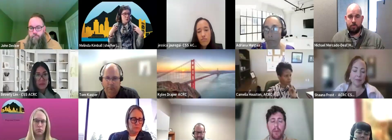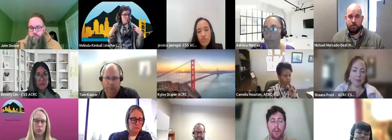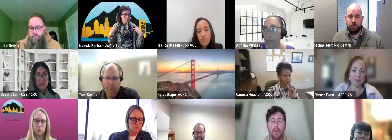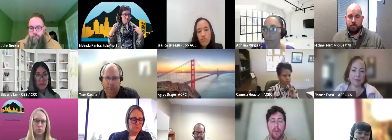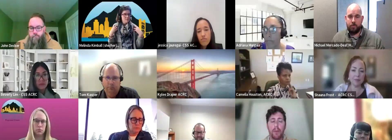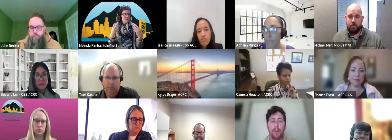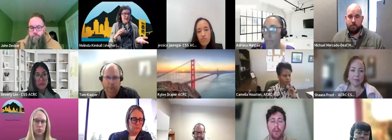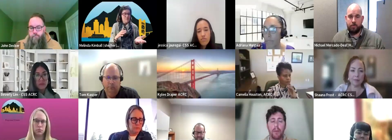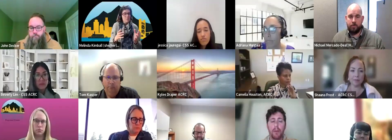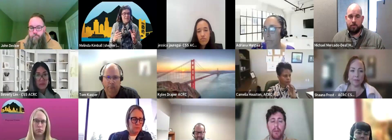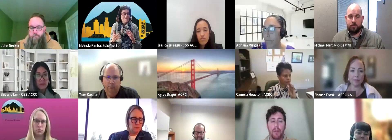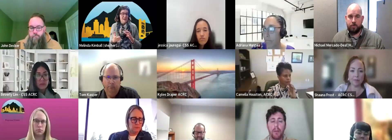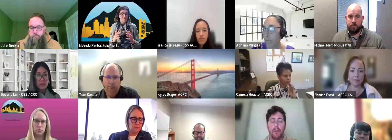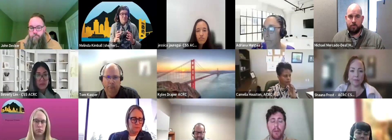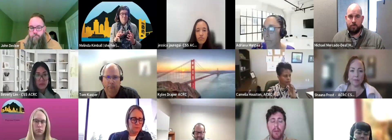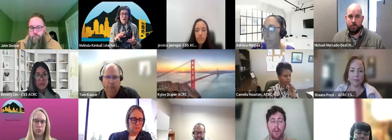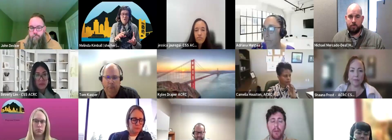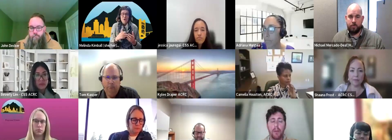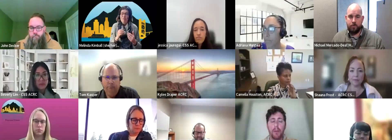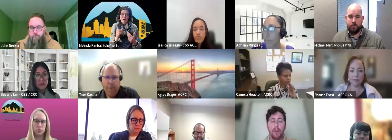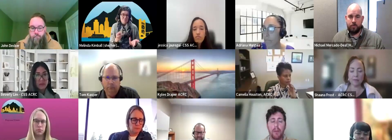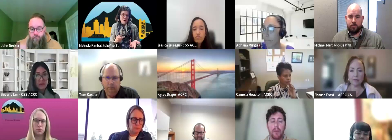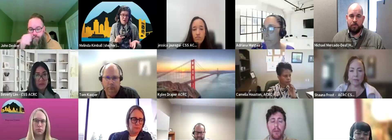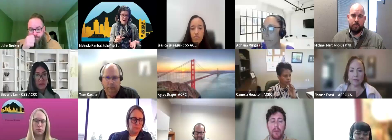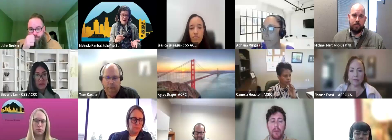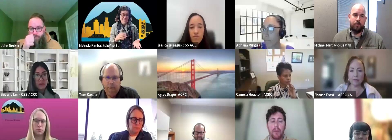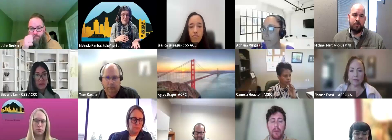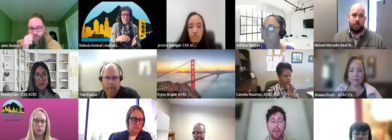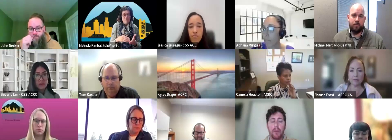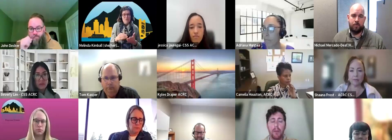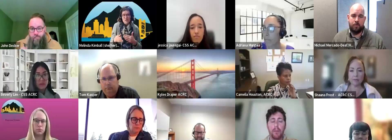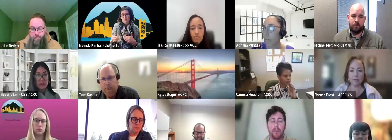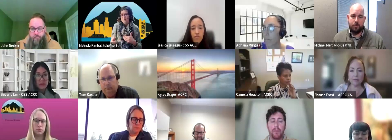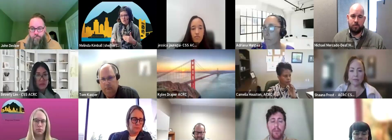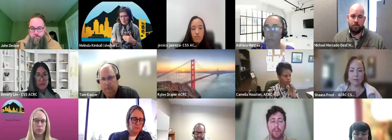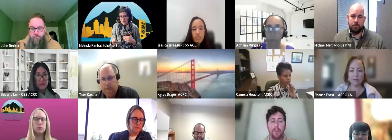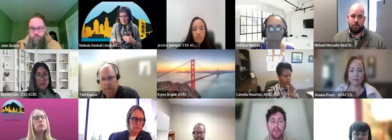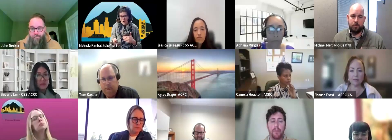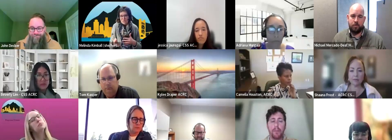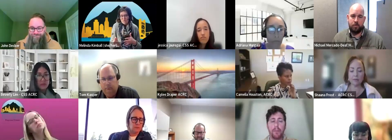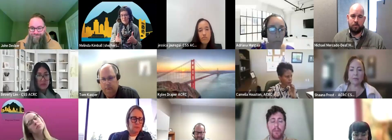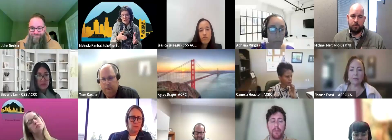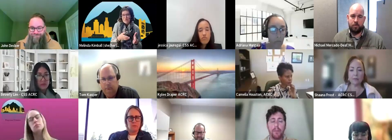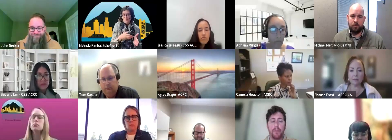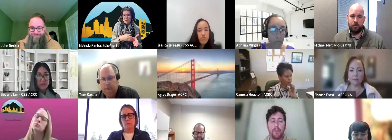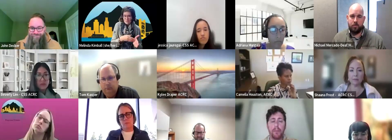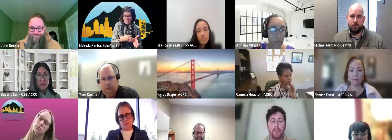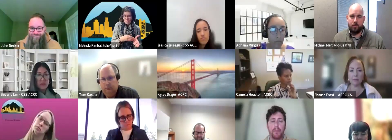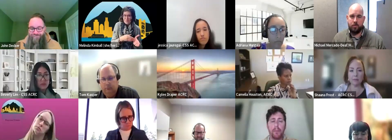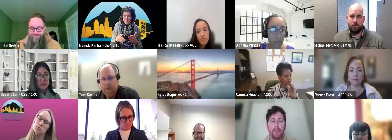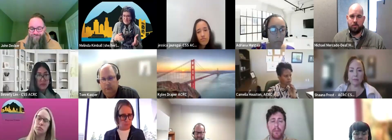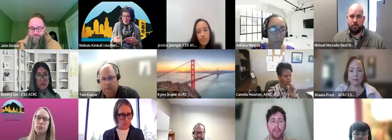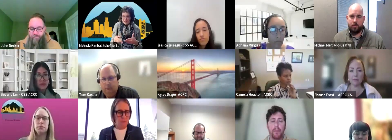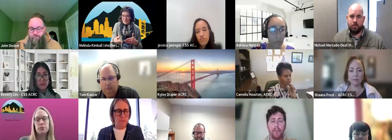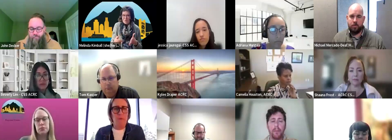for you. Everyone is going to have a different posture, and that's okay because sign language is a flexible language. So if the letters